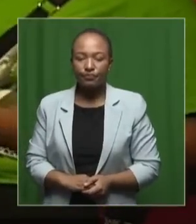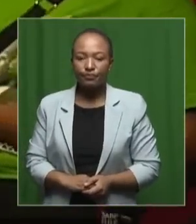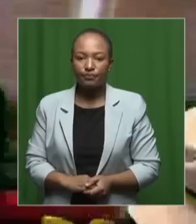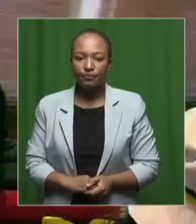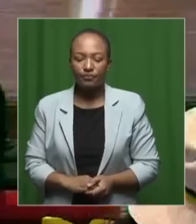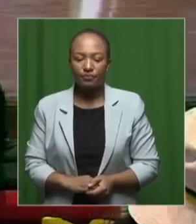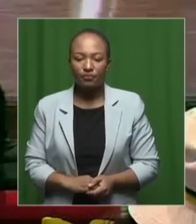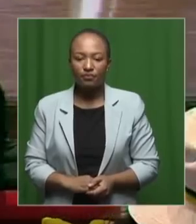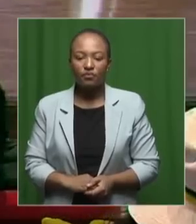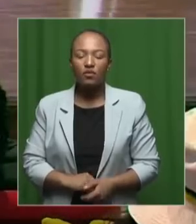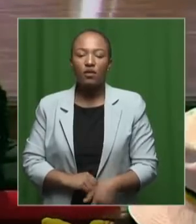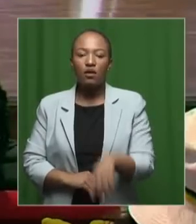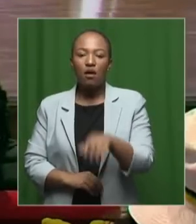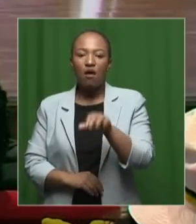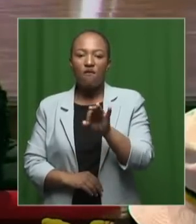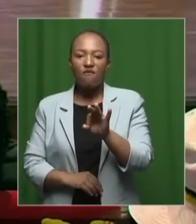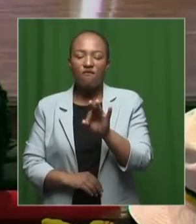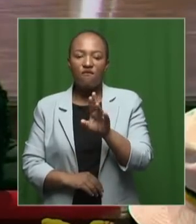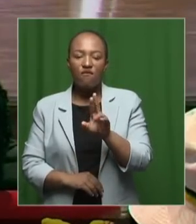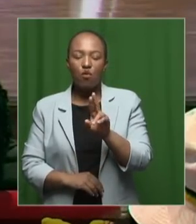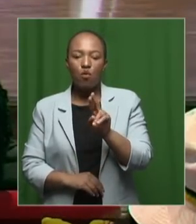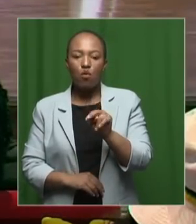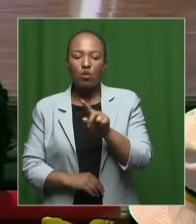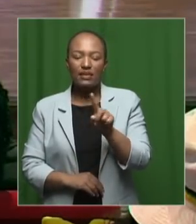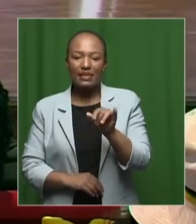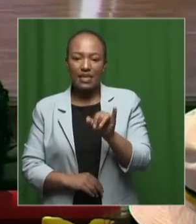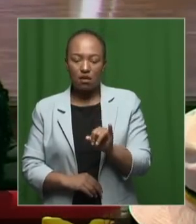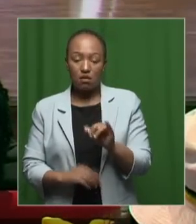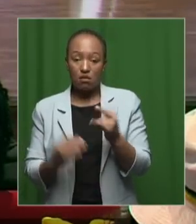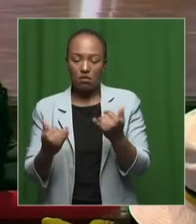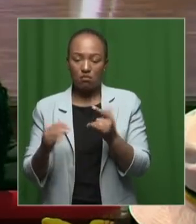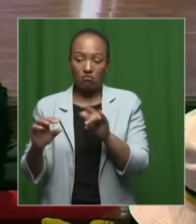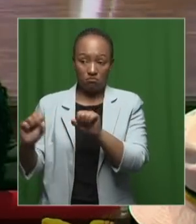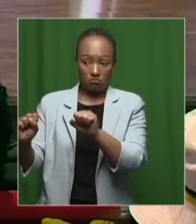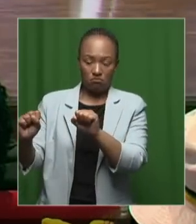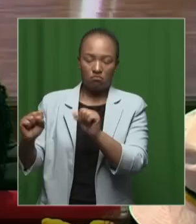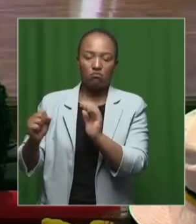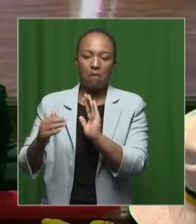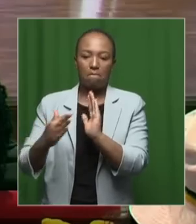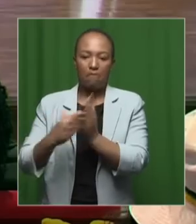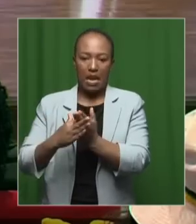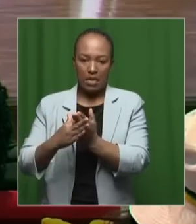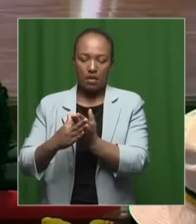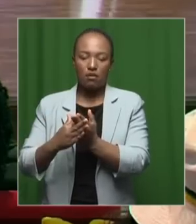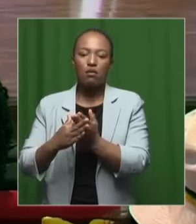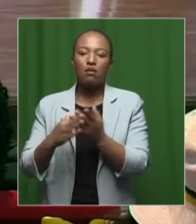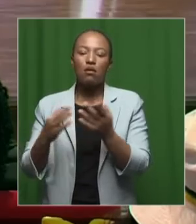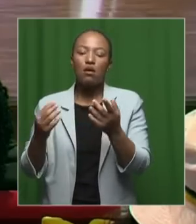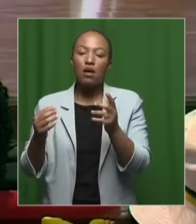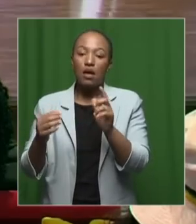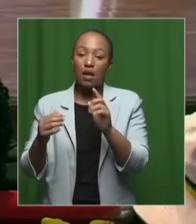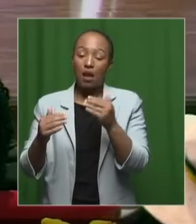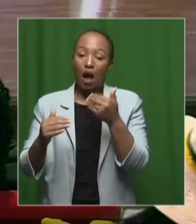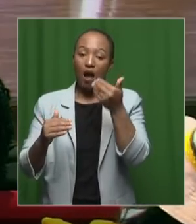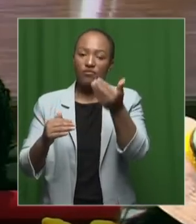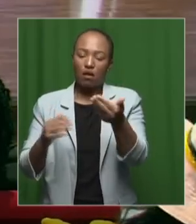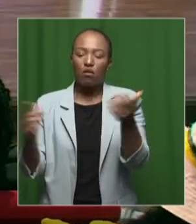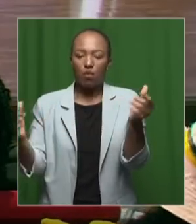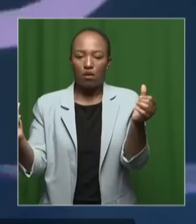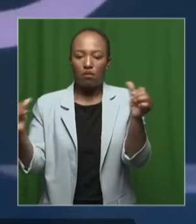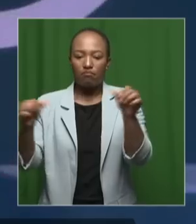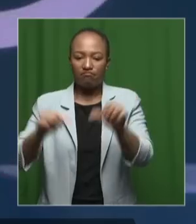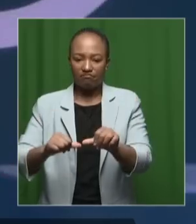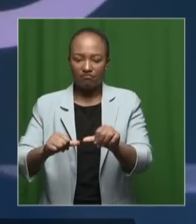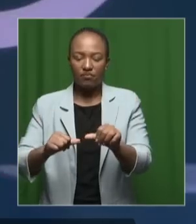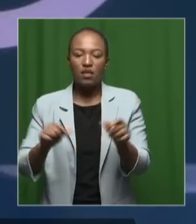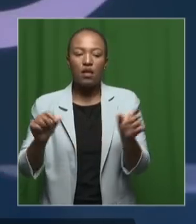And Funzi Ngobeni, hold that thought. We need to take a break. We're going to come back. We'll give you and Adrian Roos an opportunity, and then we'll go back to